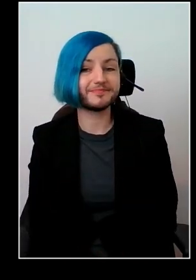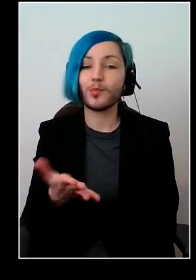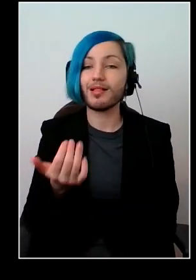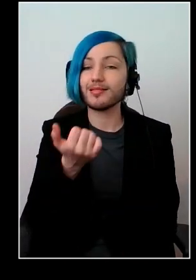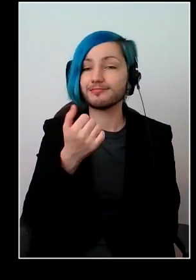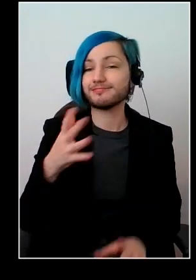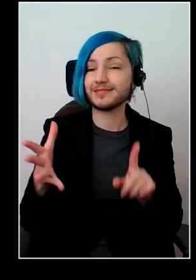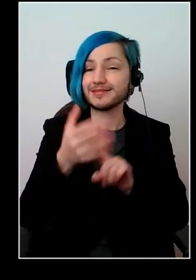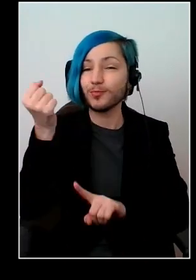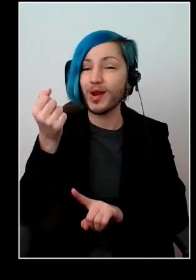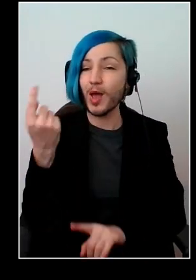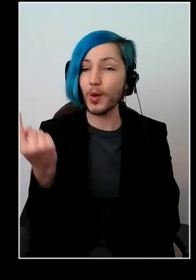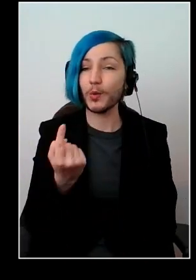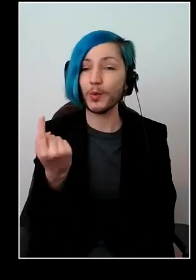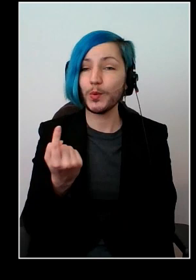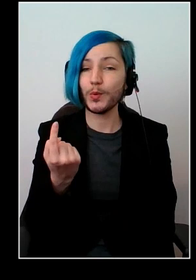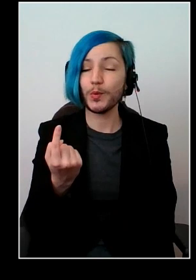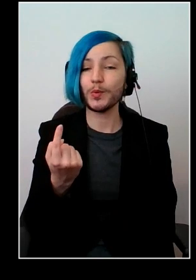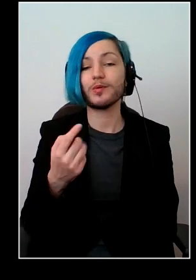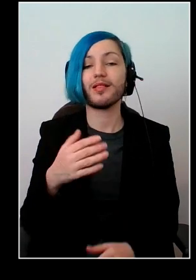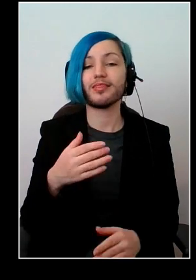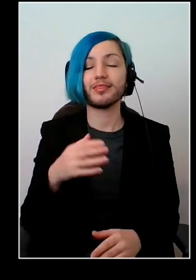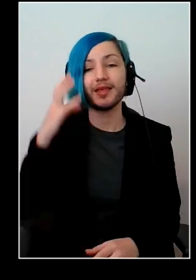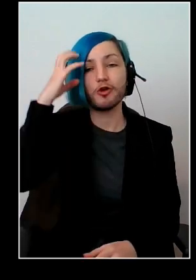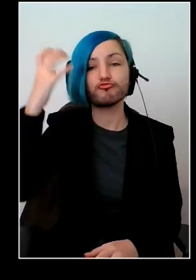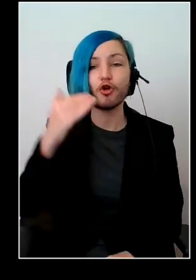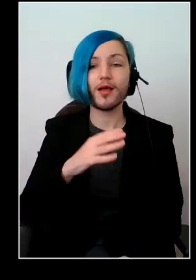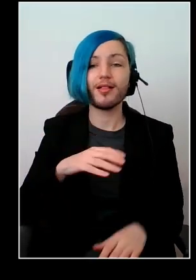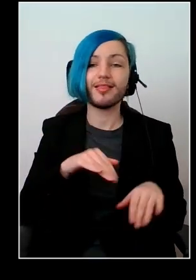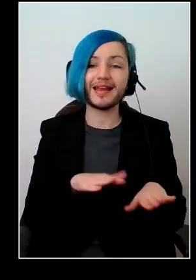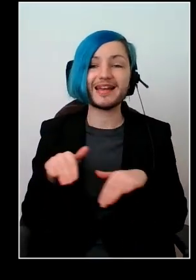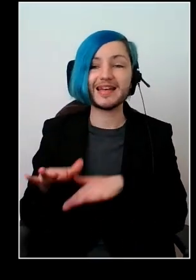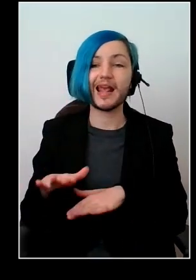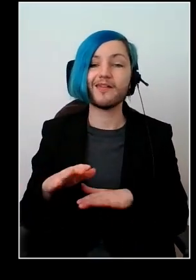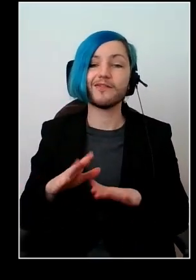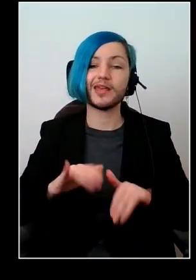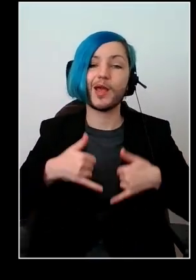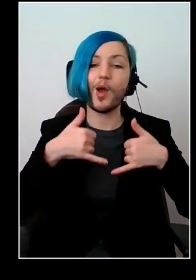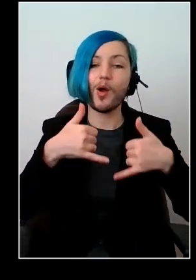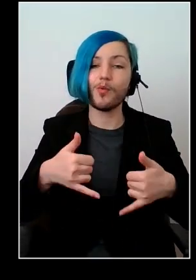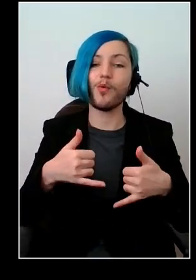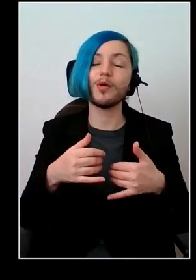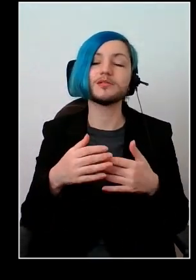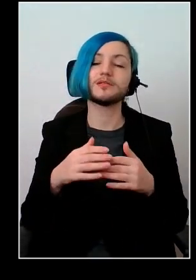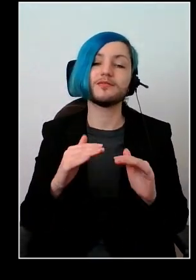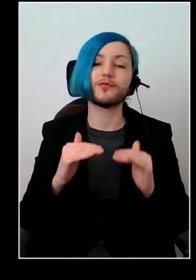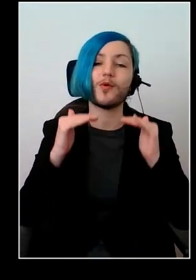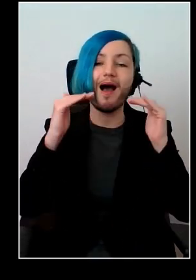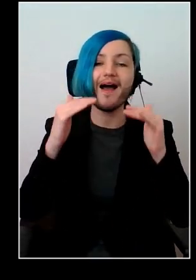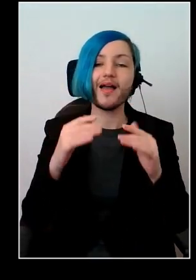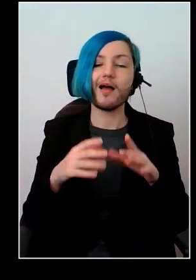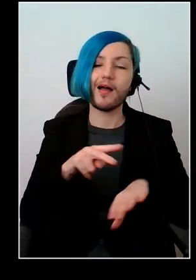was the winner of the Royal Navy Award for Higher or Degree Apprentice of the Year 2021